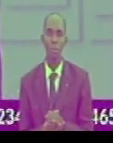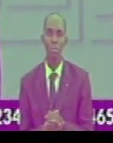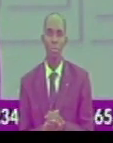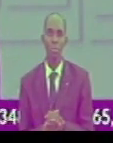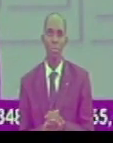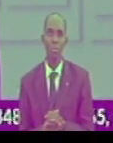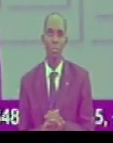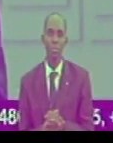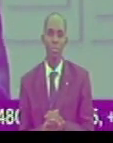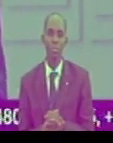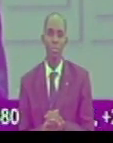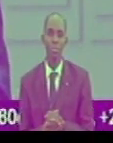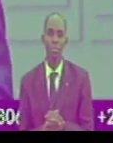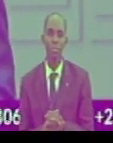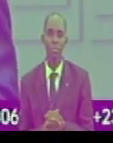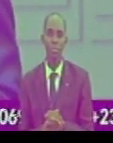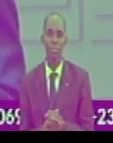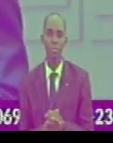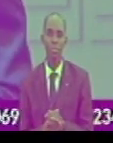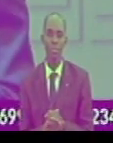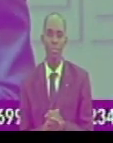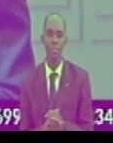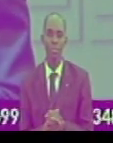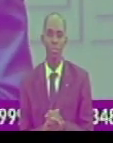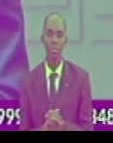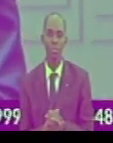stand now. Let's see what the Lord has done.